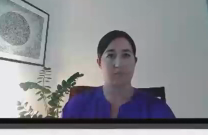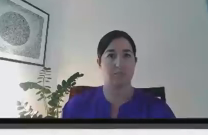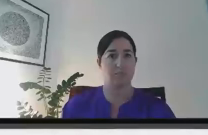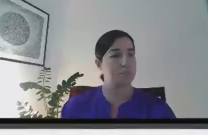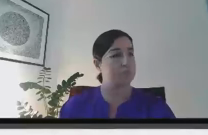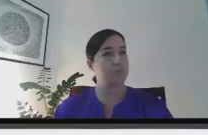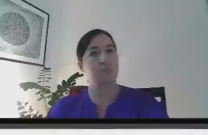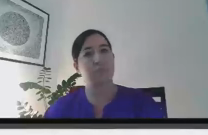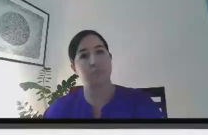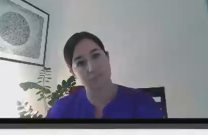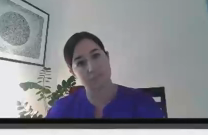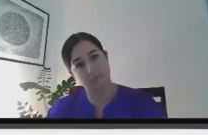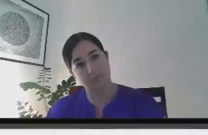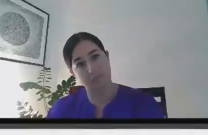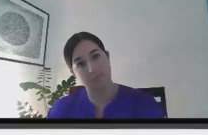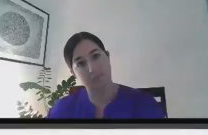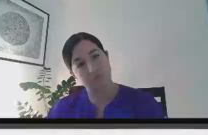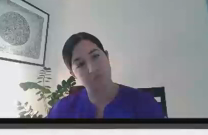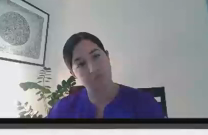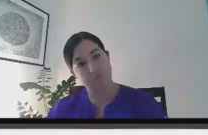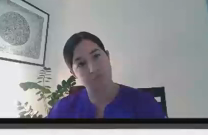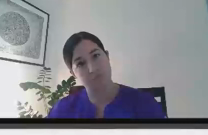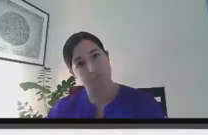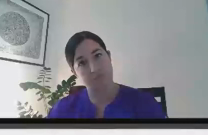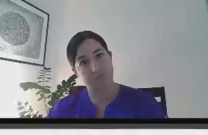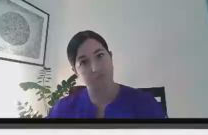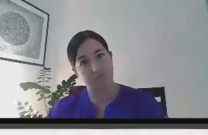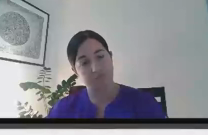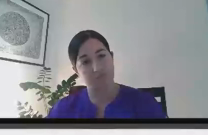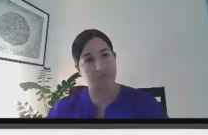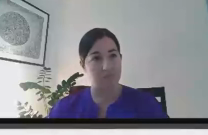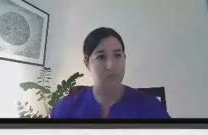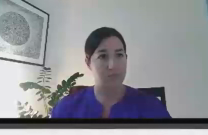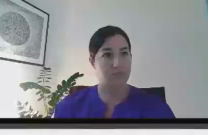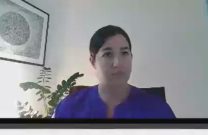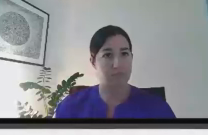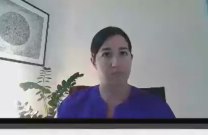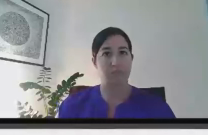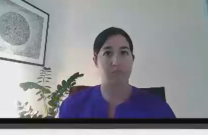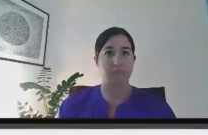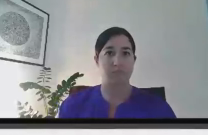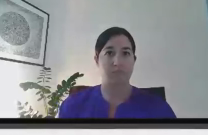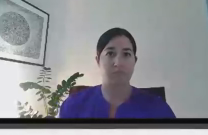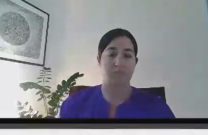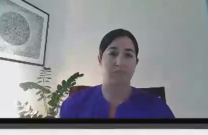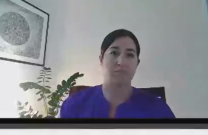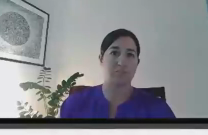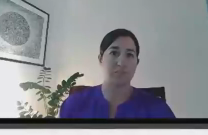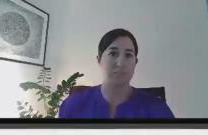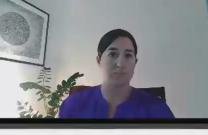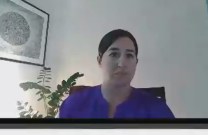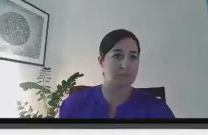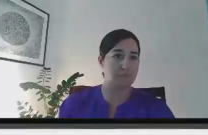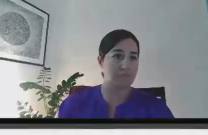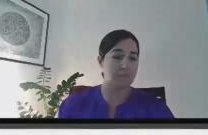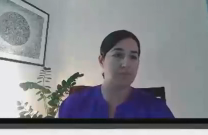this. Both Dan and I, and as we represent the Met Council in Hennepin County,